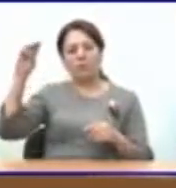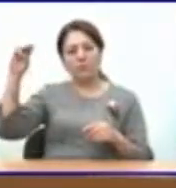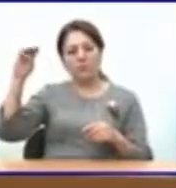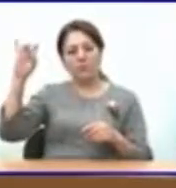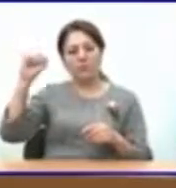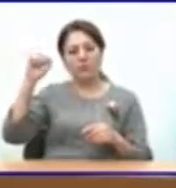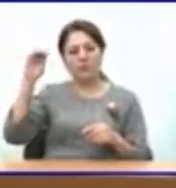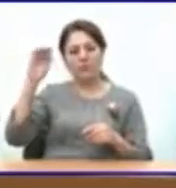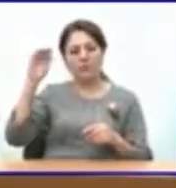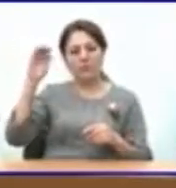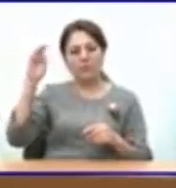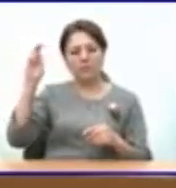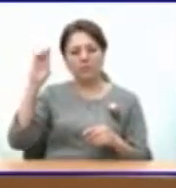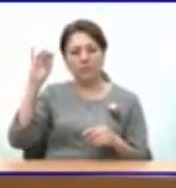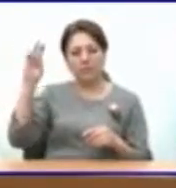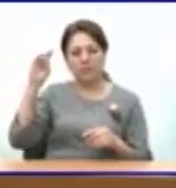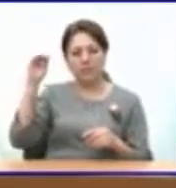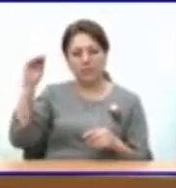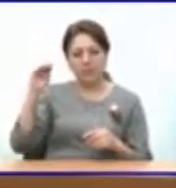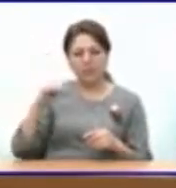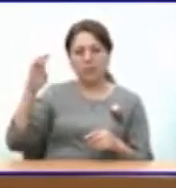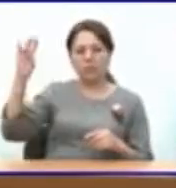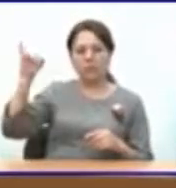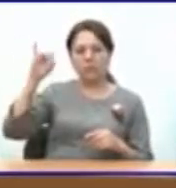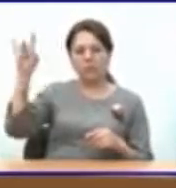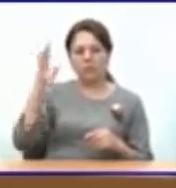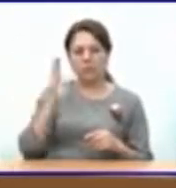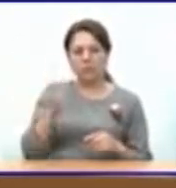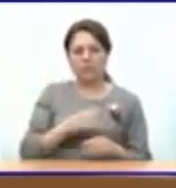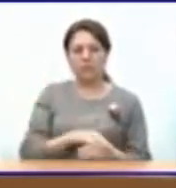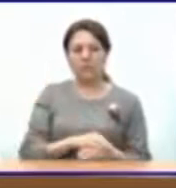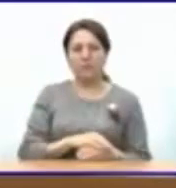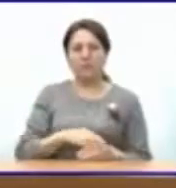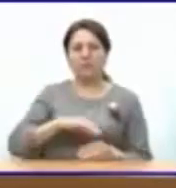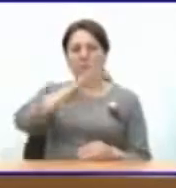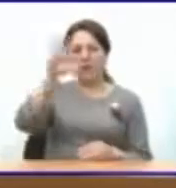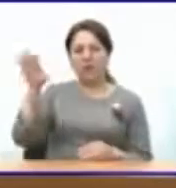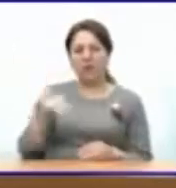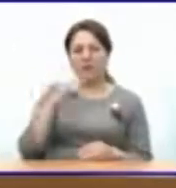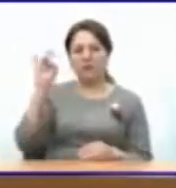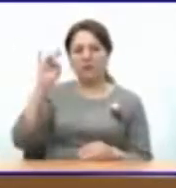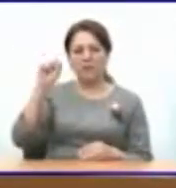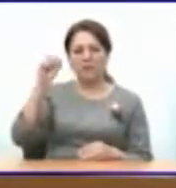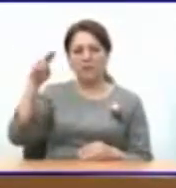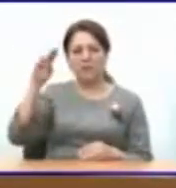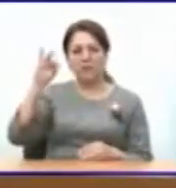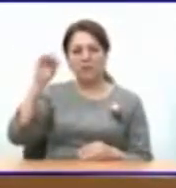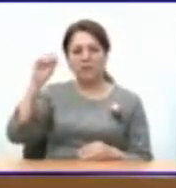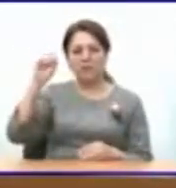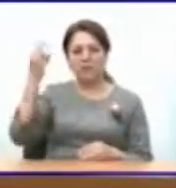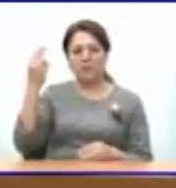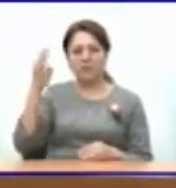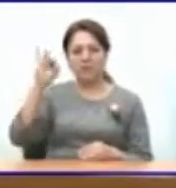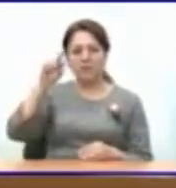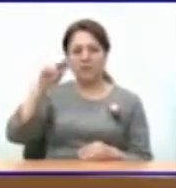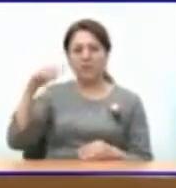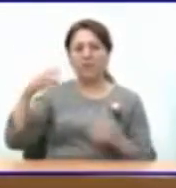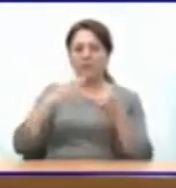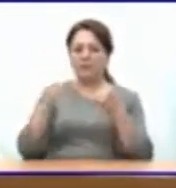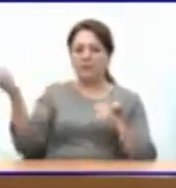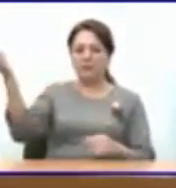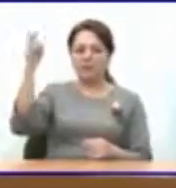kuchli yadroviy nurlar mavjud. Mana o'sha quyoshdan kelayotgan radiatsiya nurlari yerga kelganda